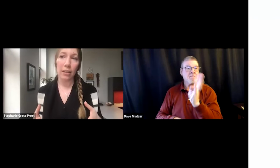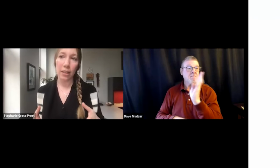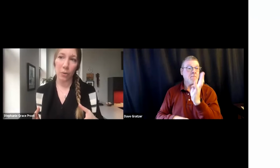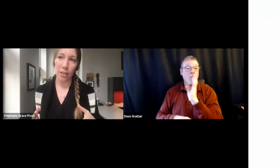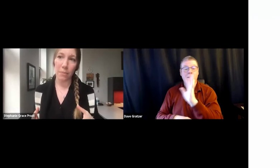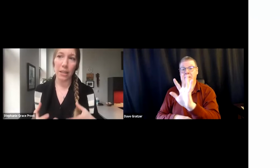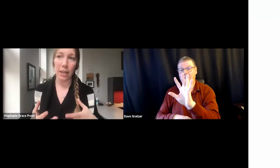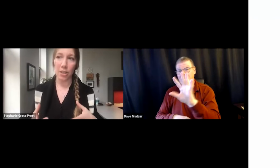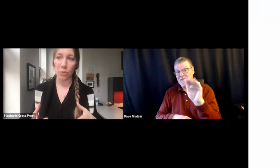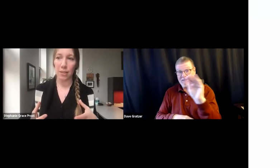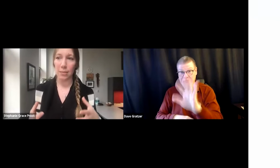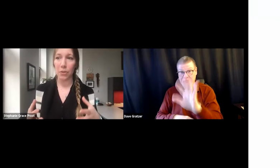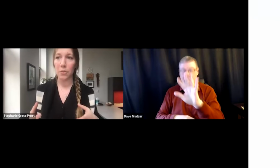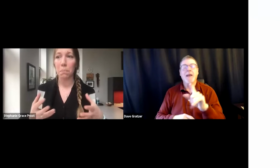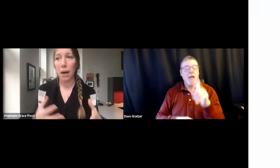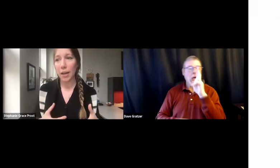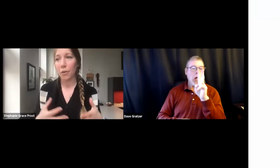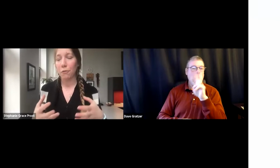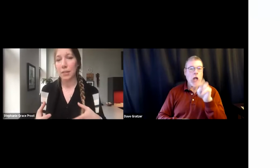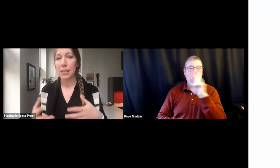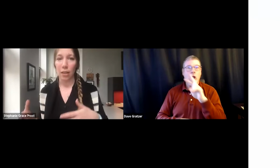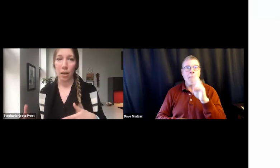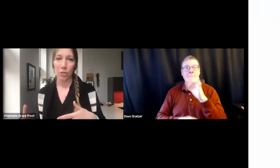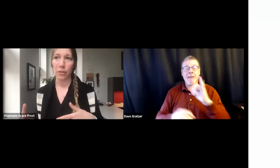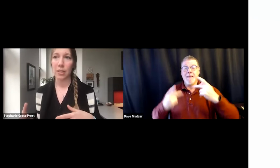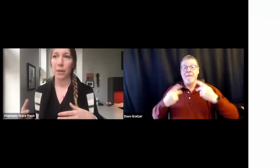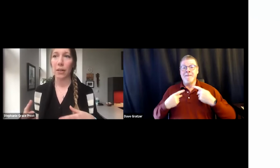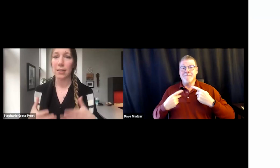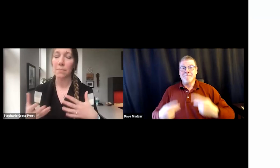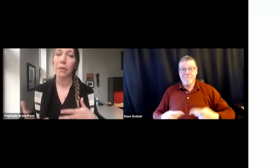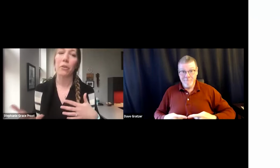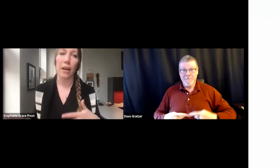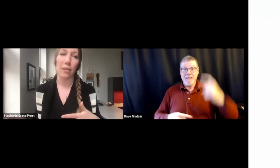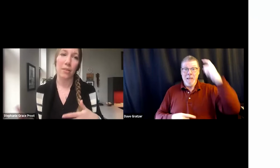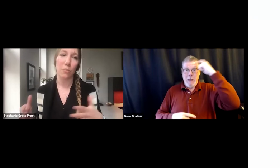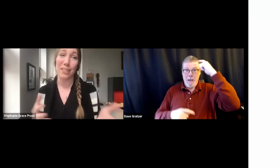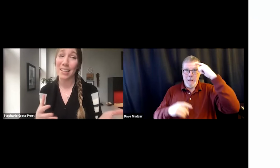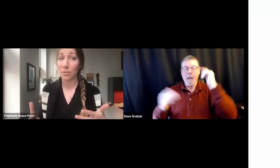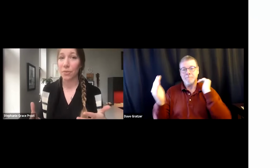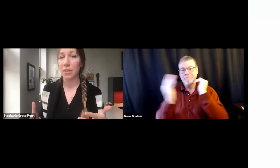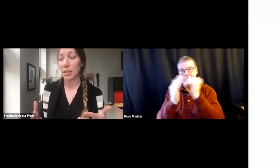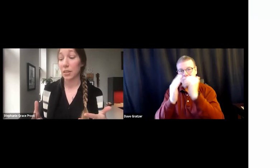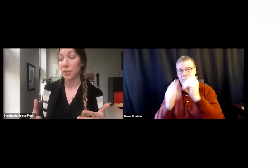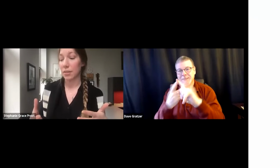you're likely going to be engaging with someone whose biophysiological experiences mirror that of someone 10 to 15 years